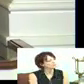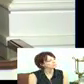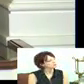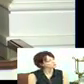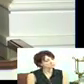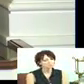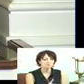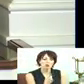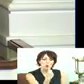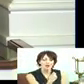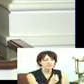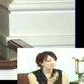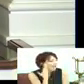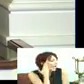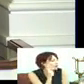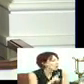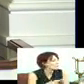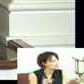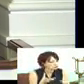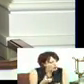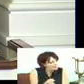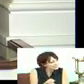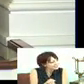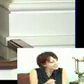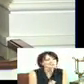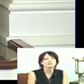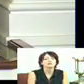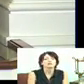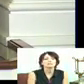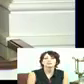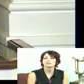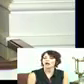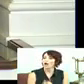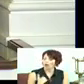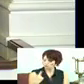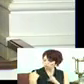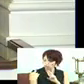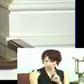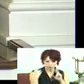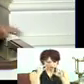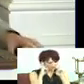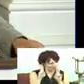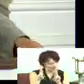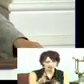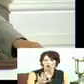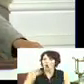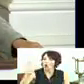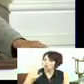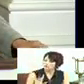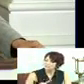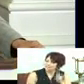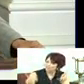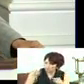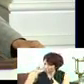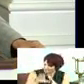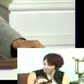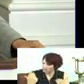questions. You can respect the spiritual beliefs and practices of others different from your